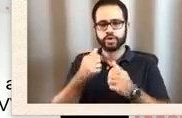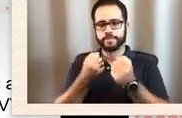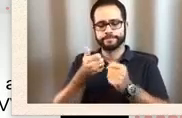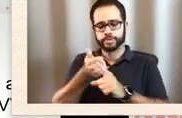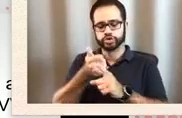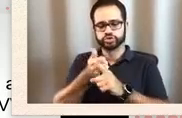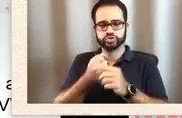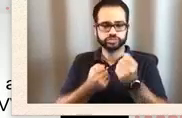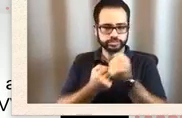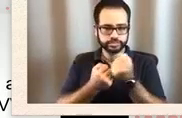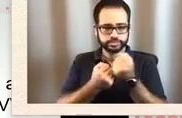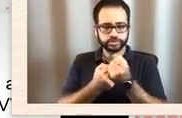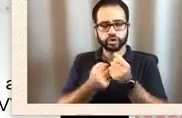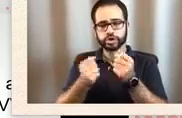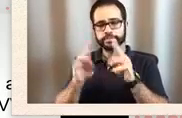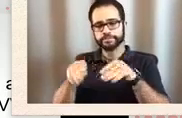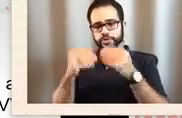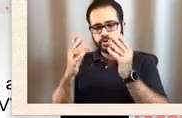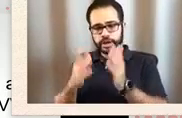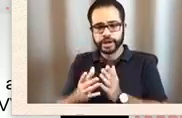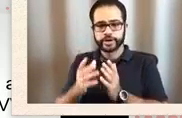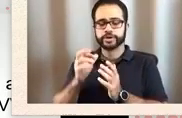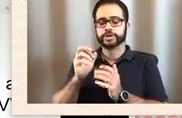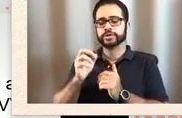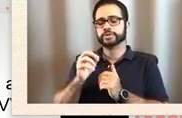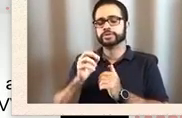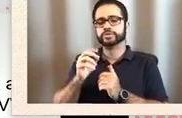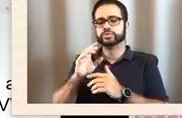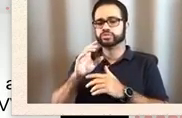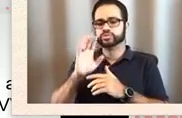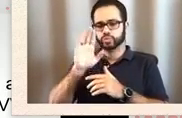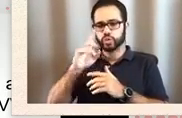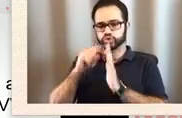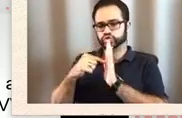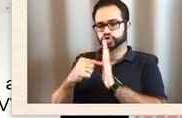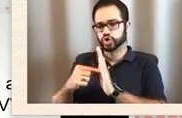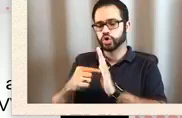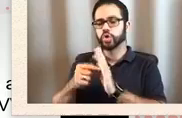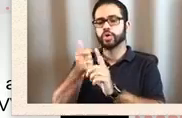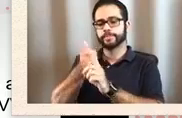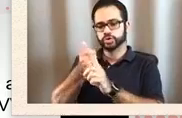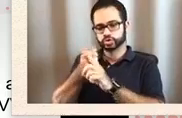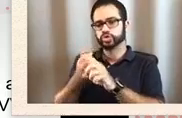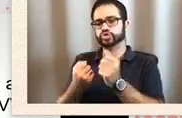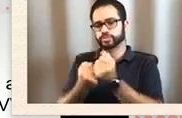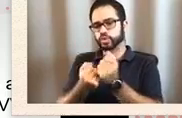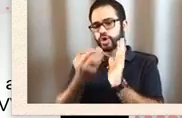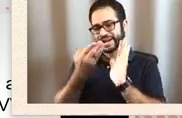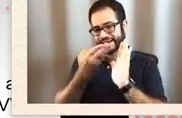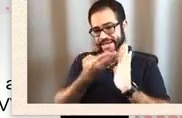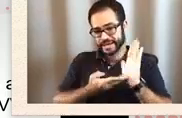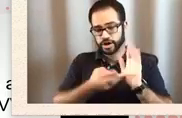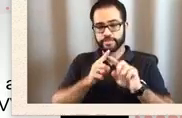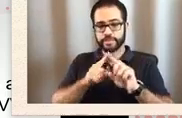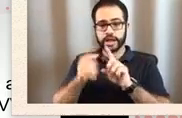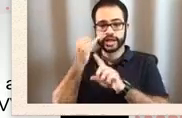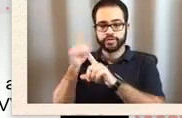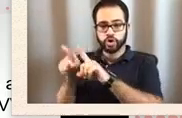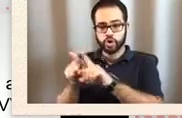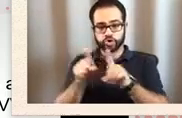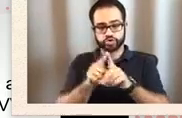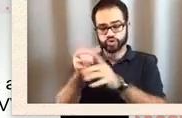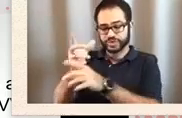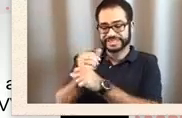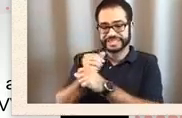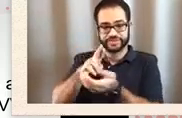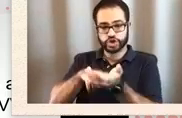those of you who receive personal supports, it will show the personal supports here, but if you also receive nursing, that won't show